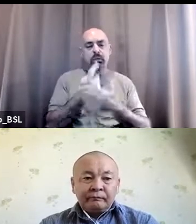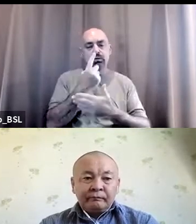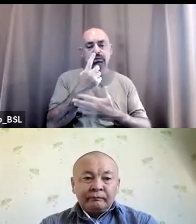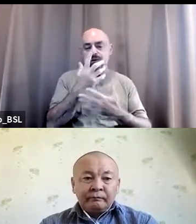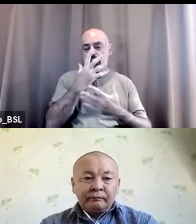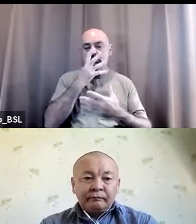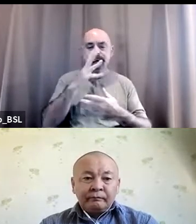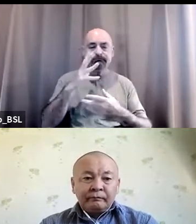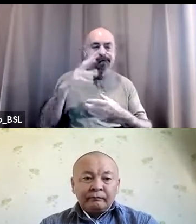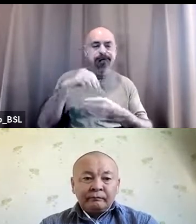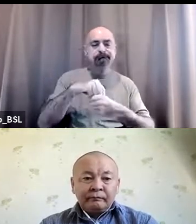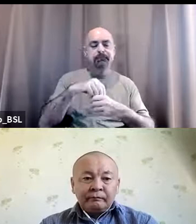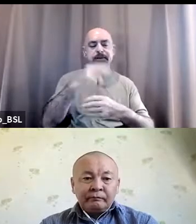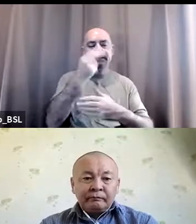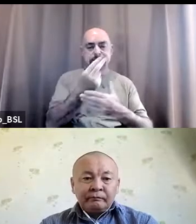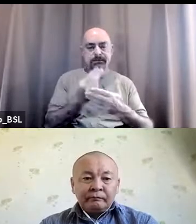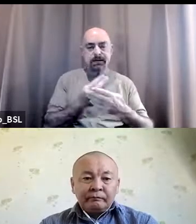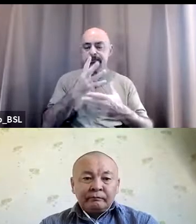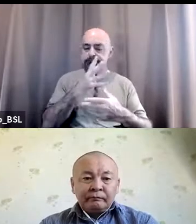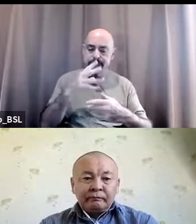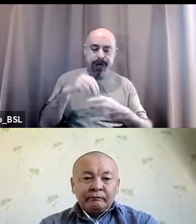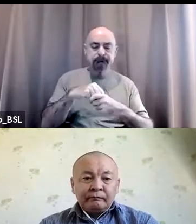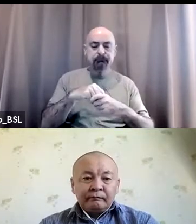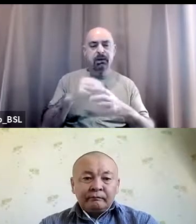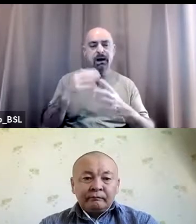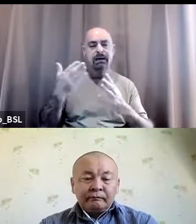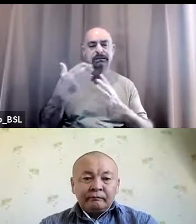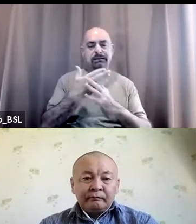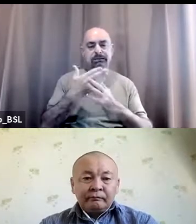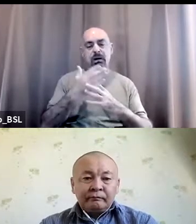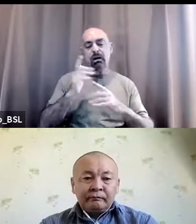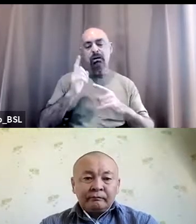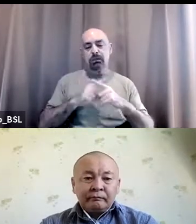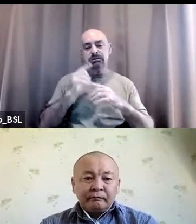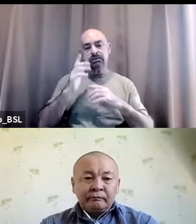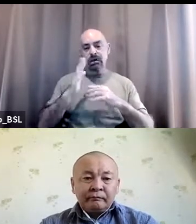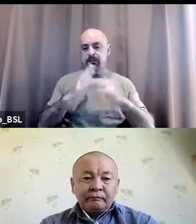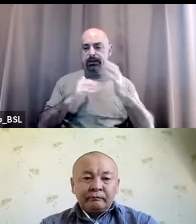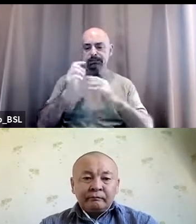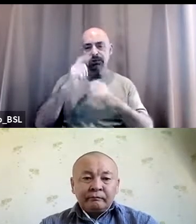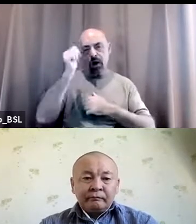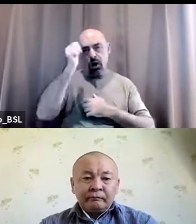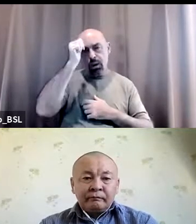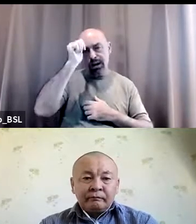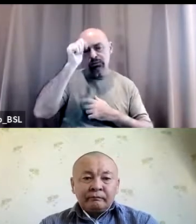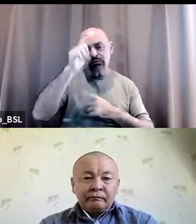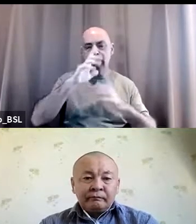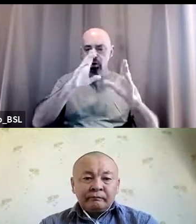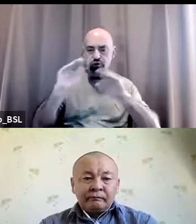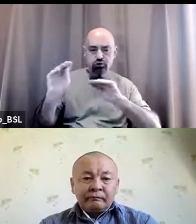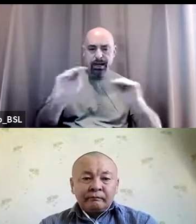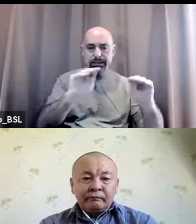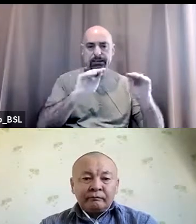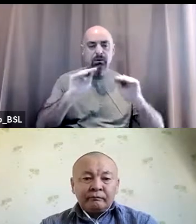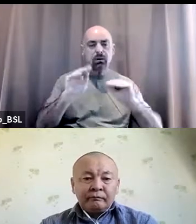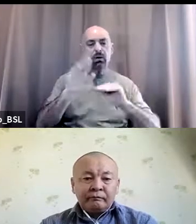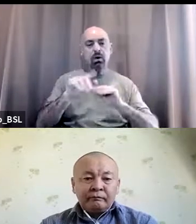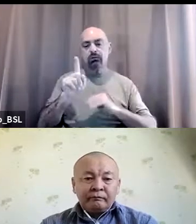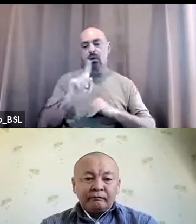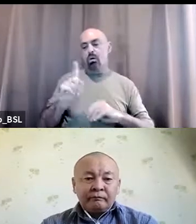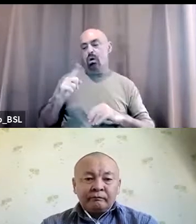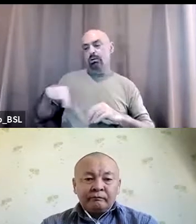design and accessibility, as well as to build awareness through education and training about the needs of people